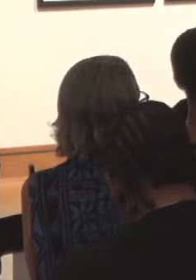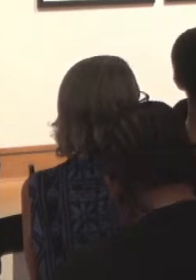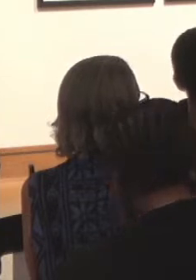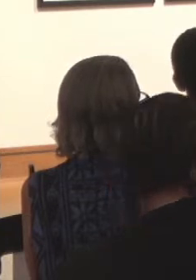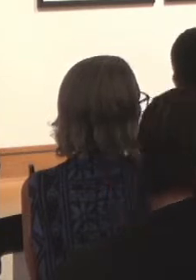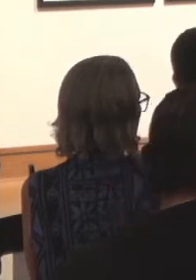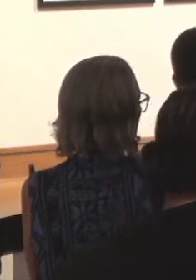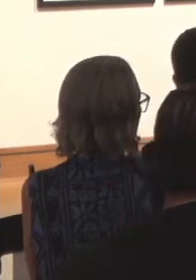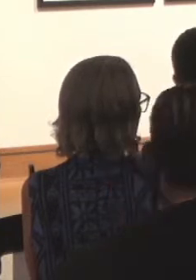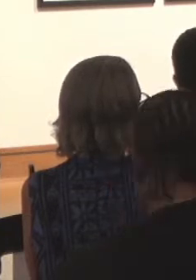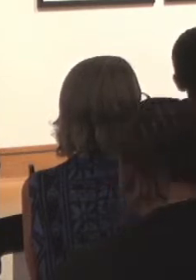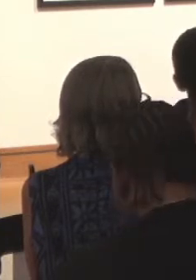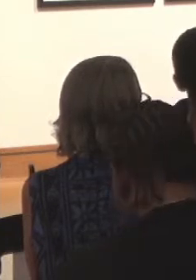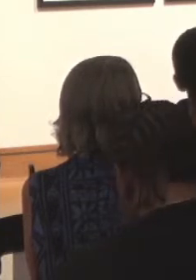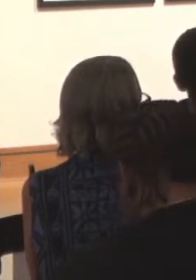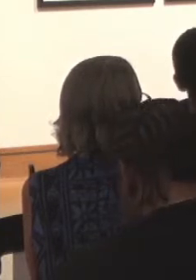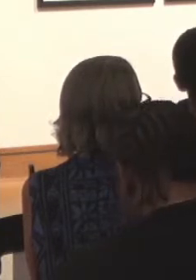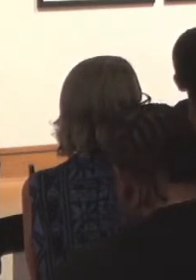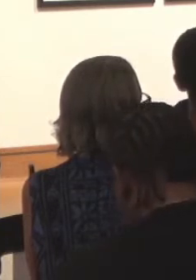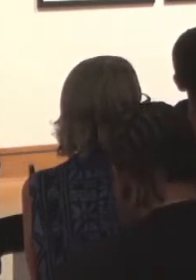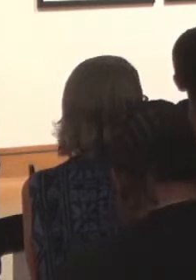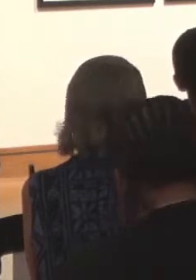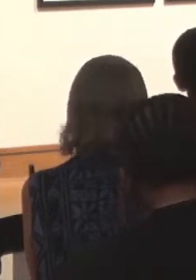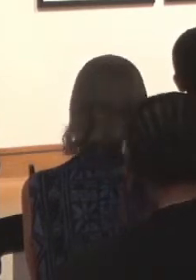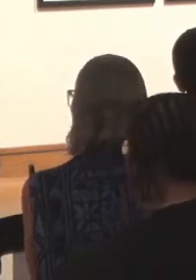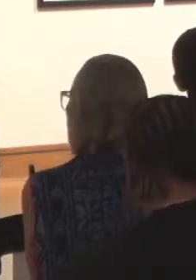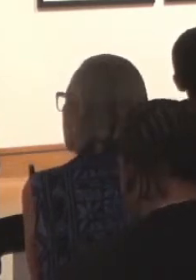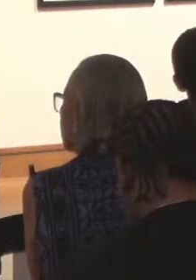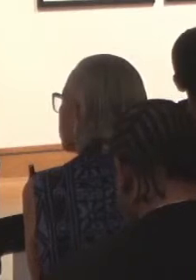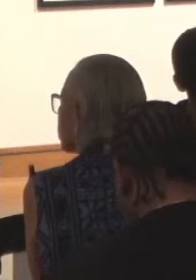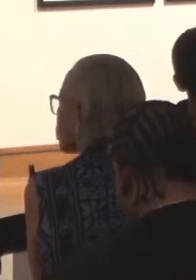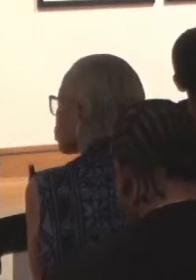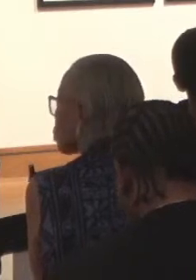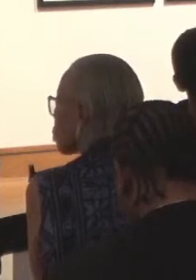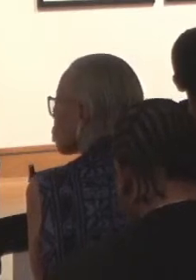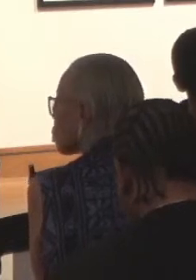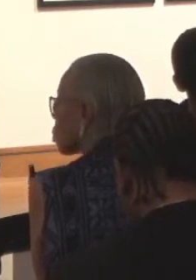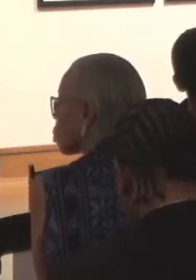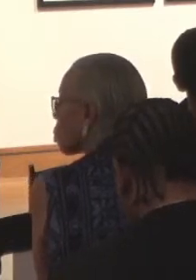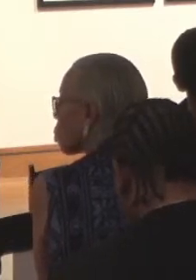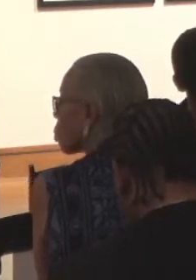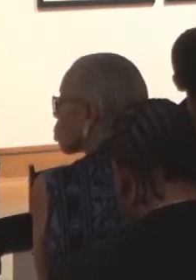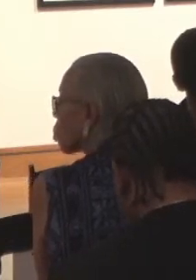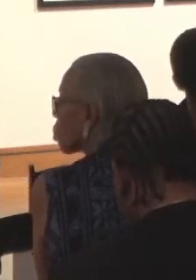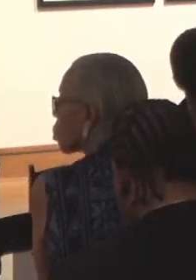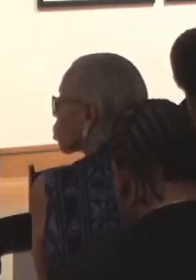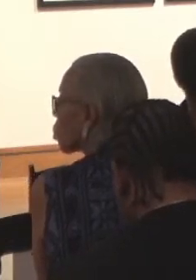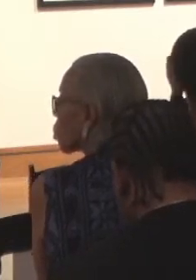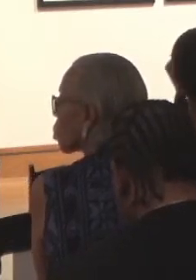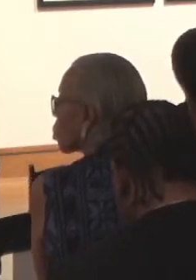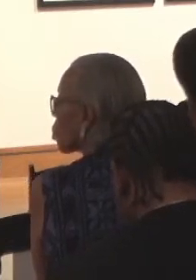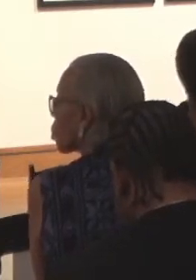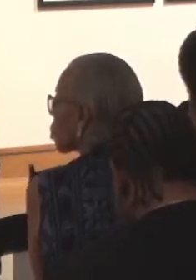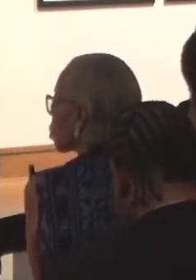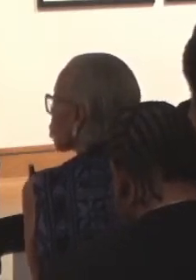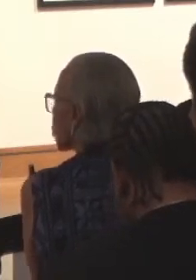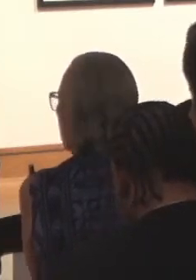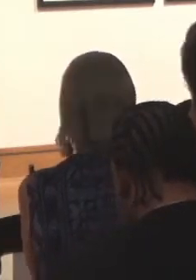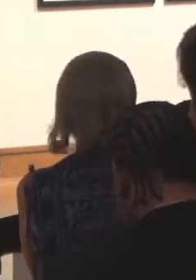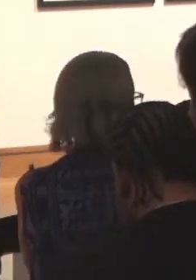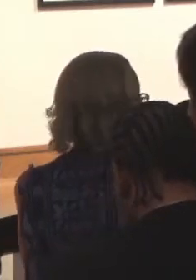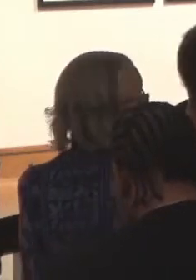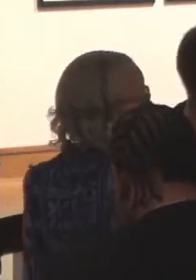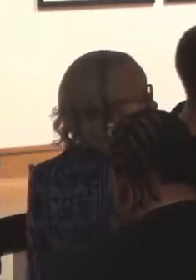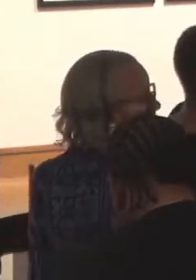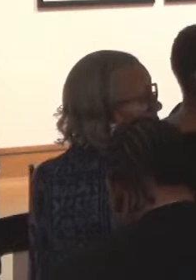that viewer-performer binary. Yeah, it was a great question. Yeah. Yeah. Thank